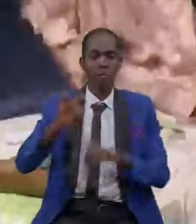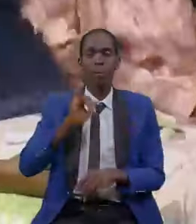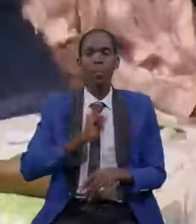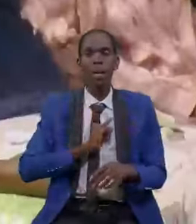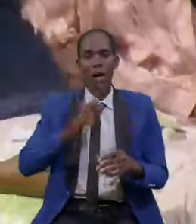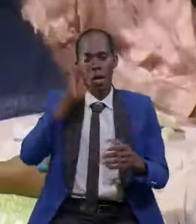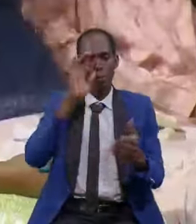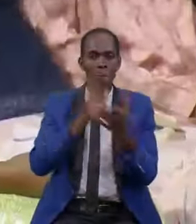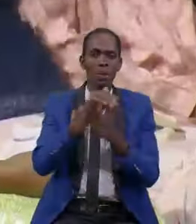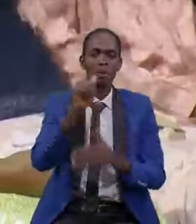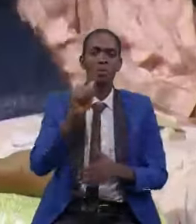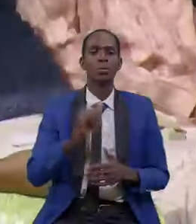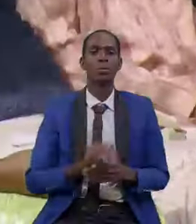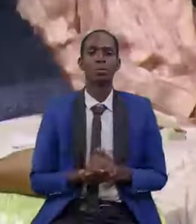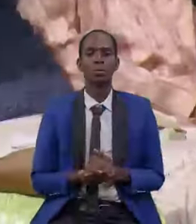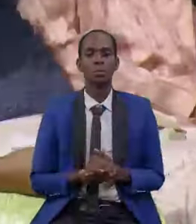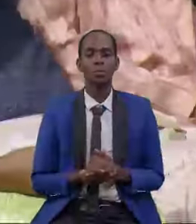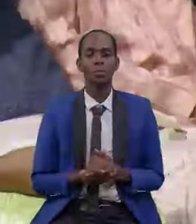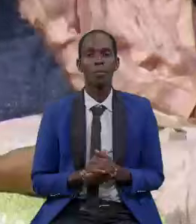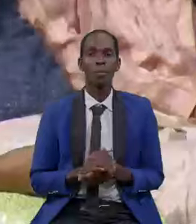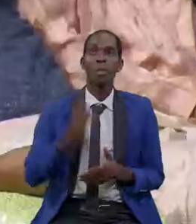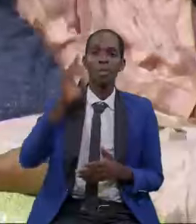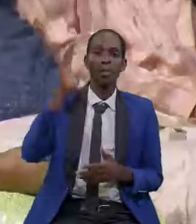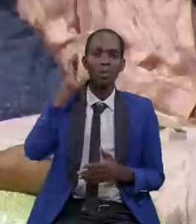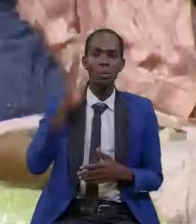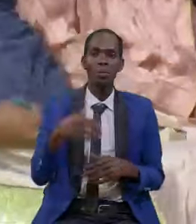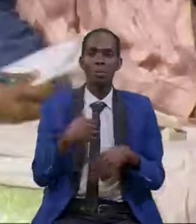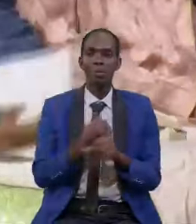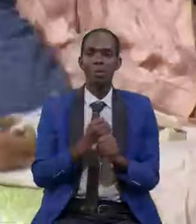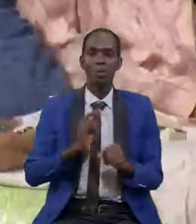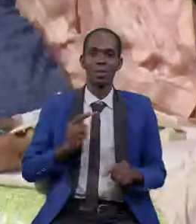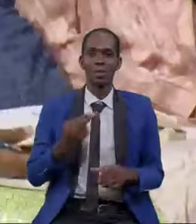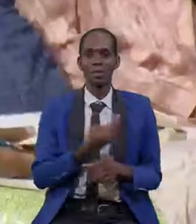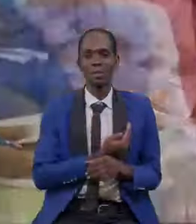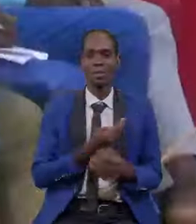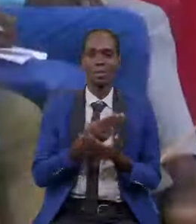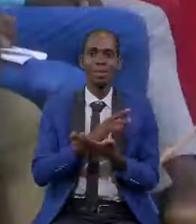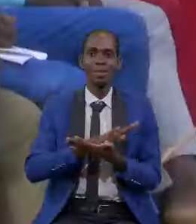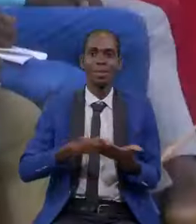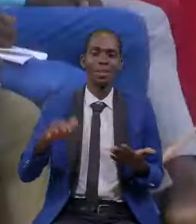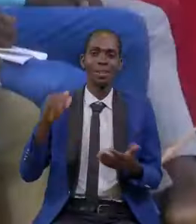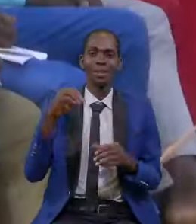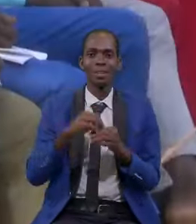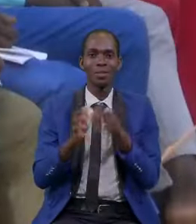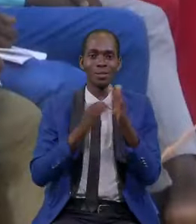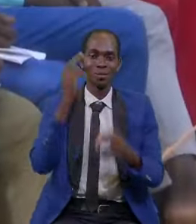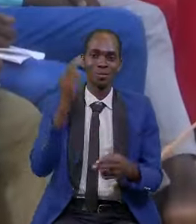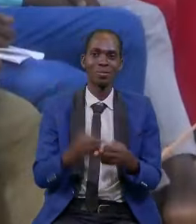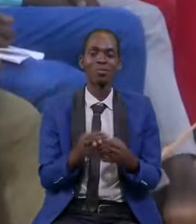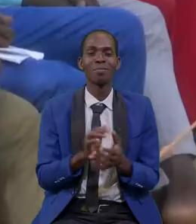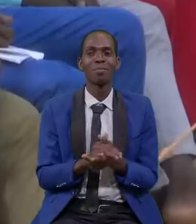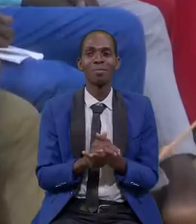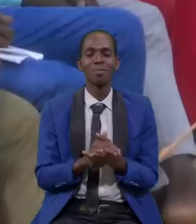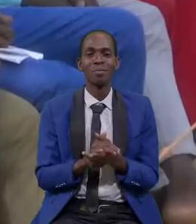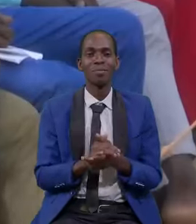I believe that will make us all holy in Jesus' name. The ministers of the church,